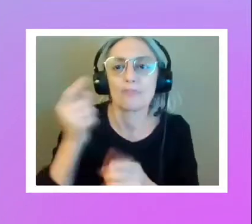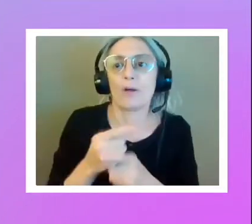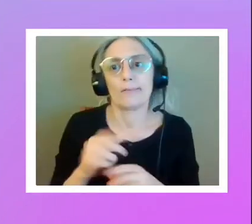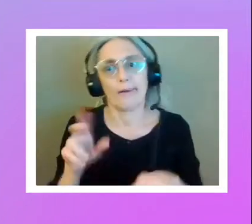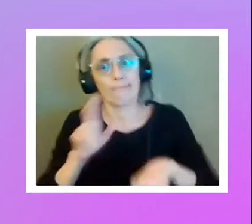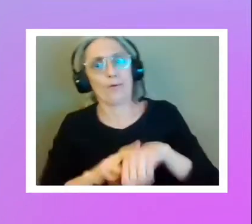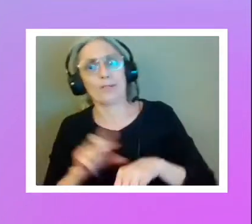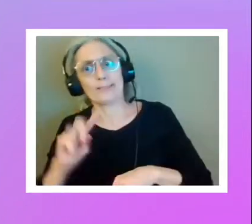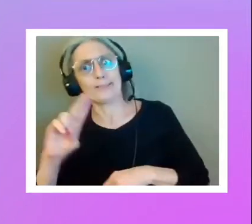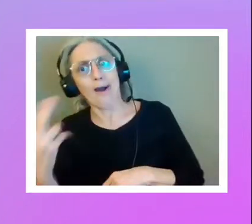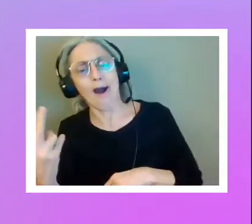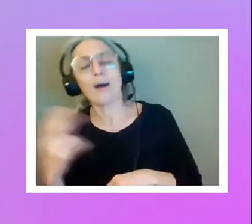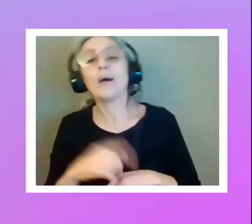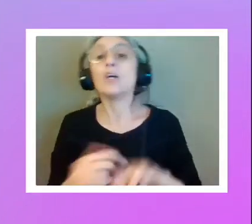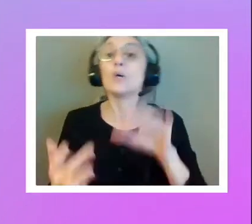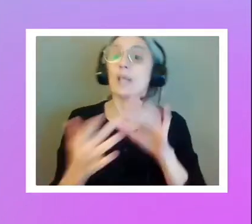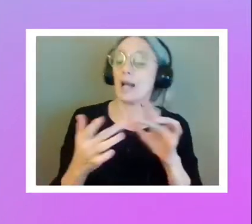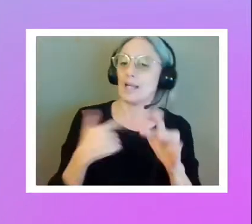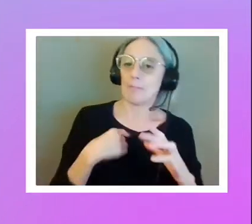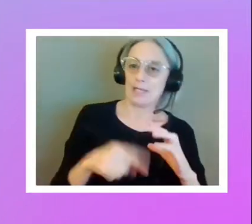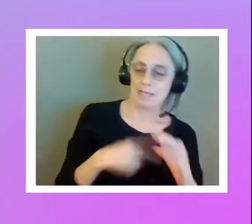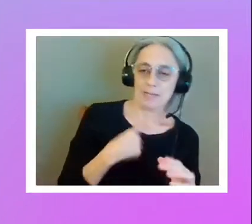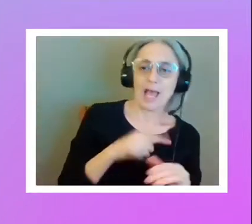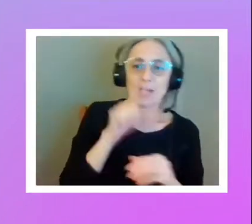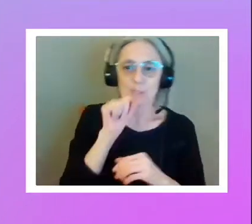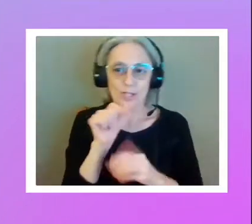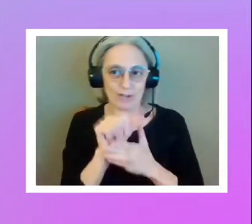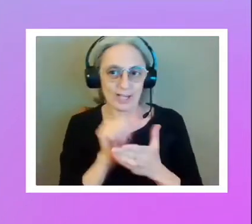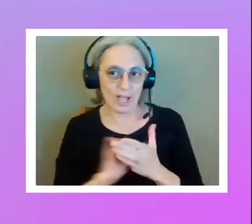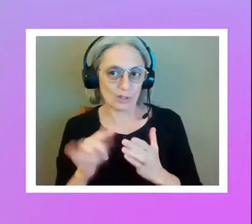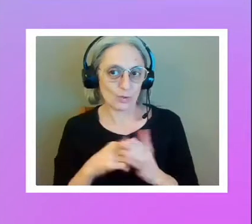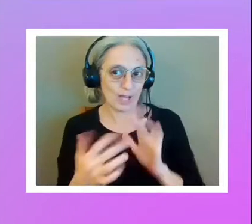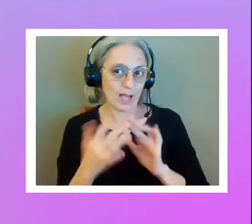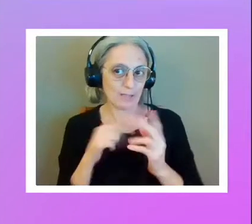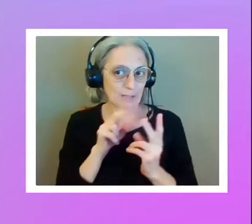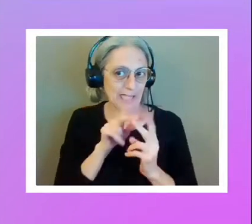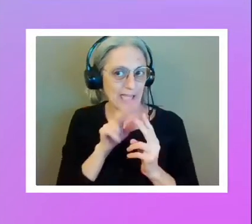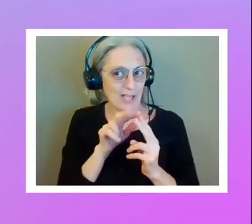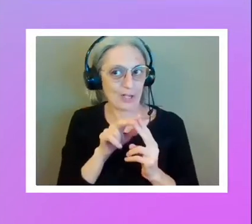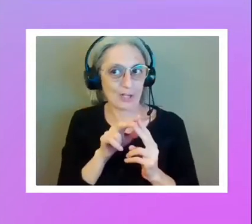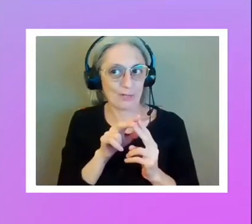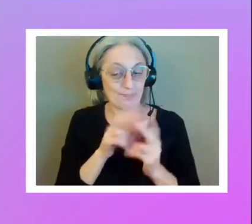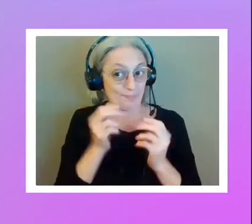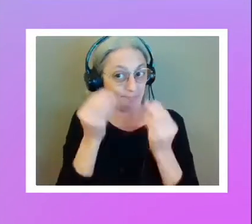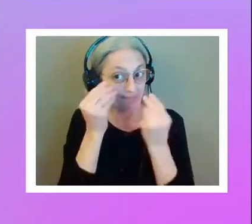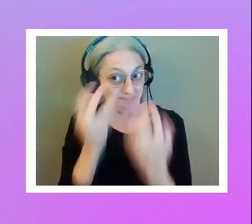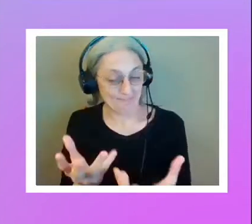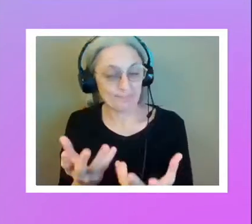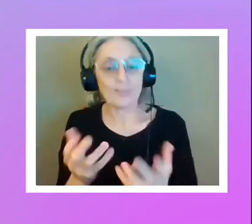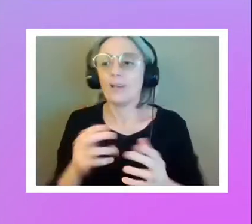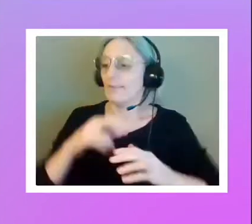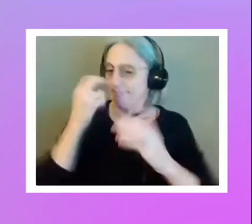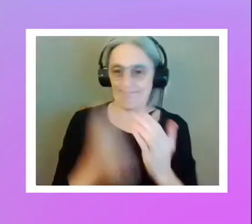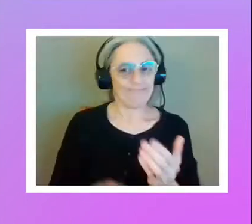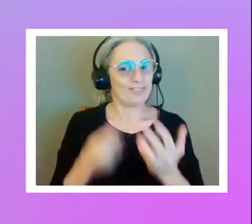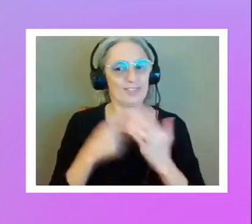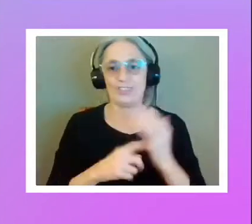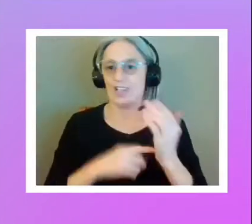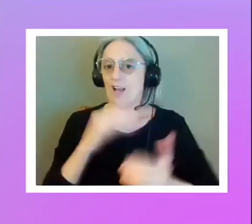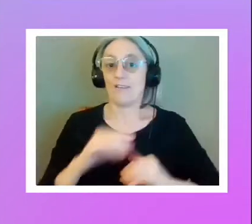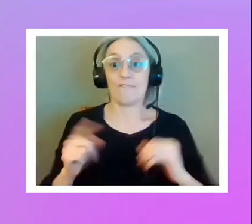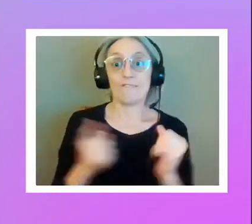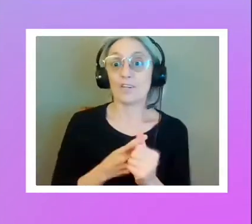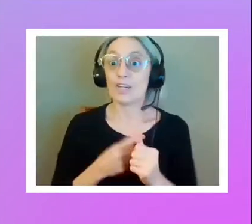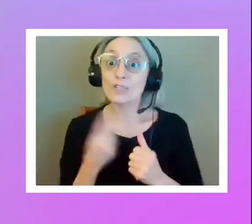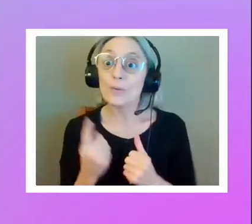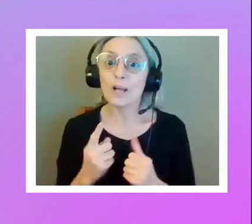my email as well as my Twitter account as well. So let's jump into it. So here we go. The first one. Are you ready? The